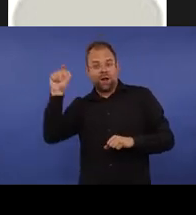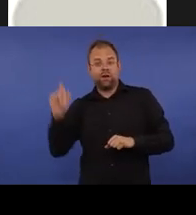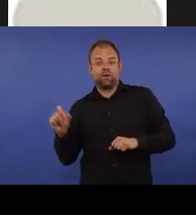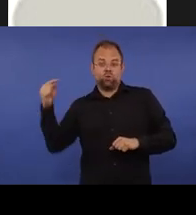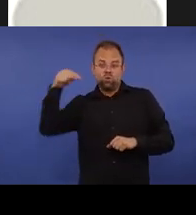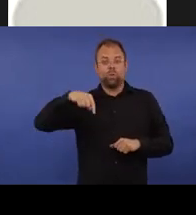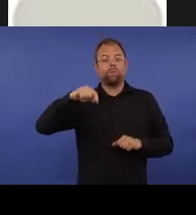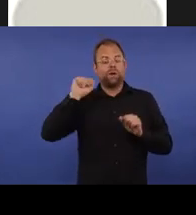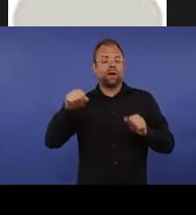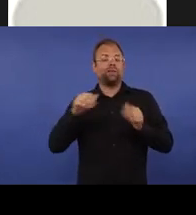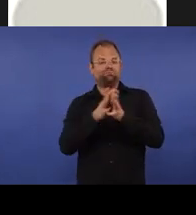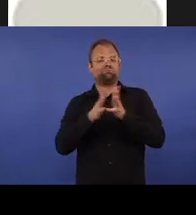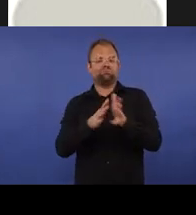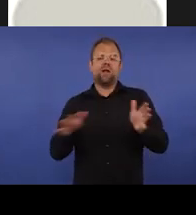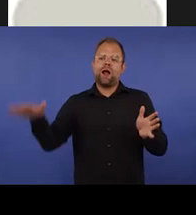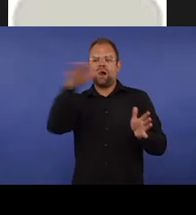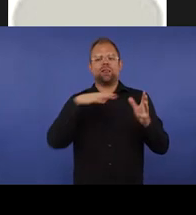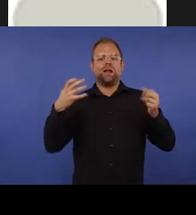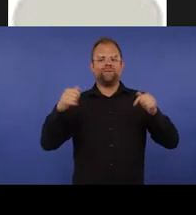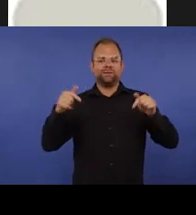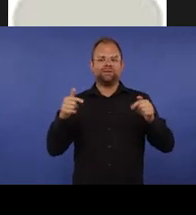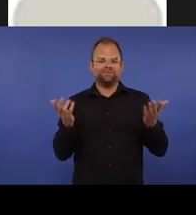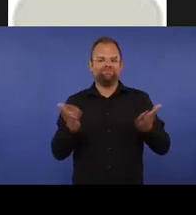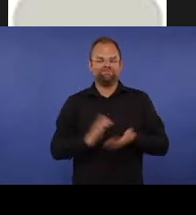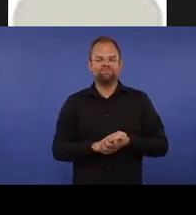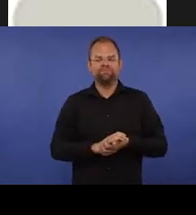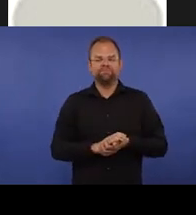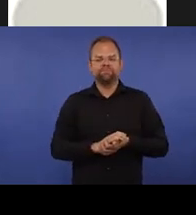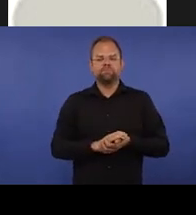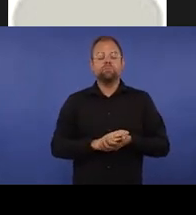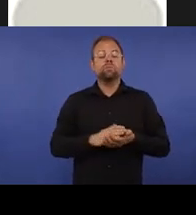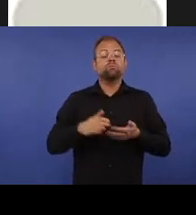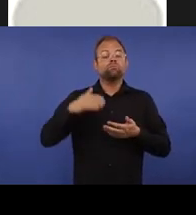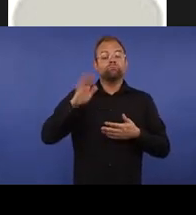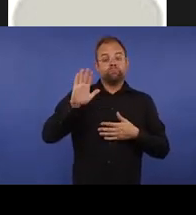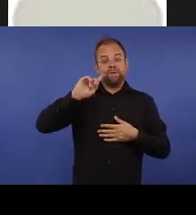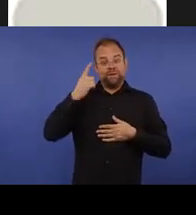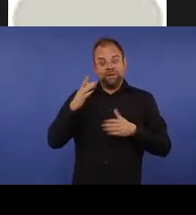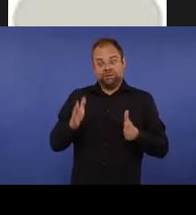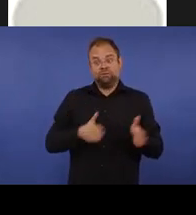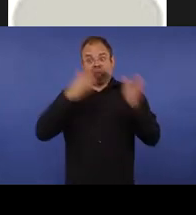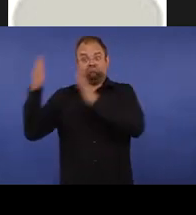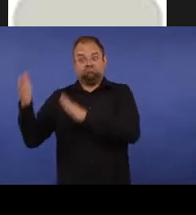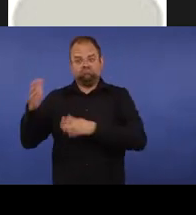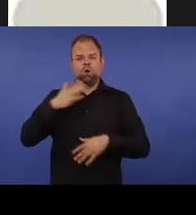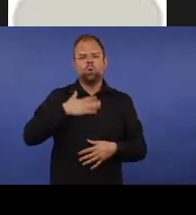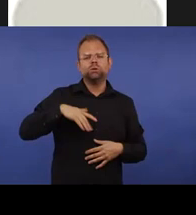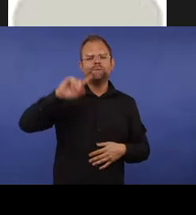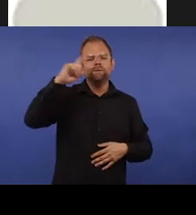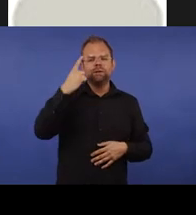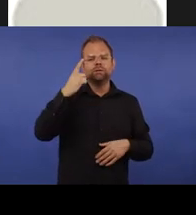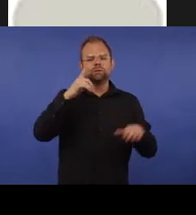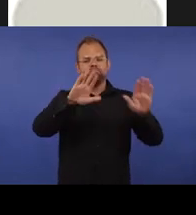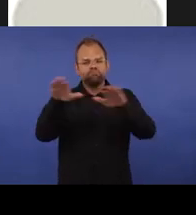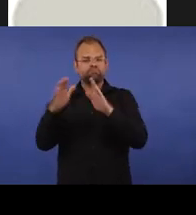the participants to write already their question down at the chat box, or share thoughts, share